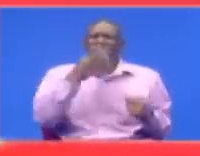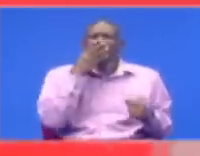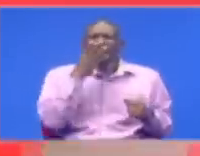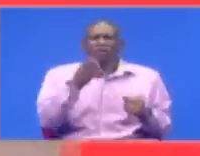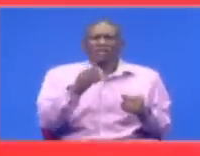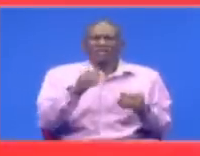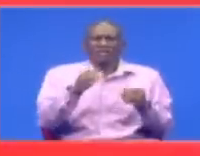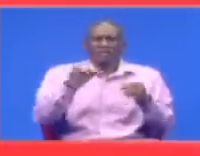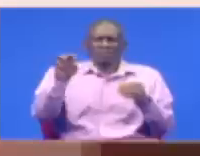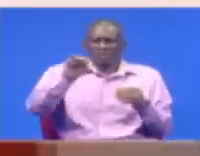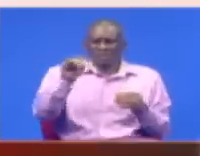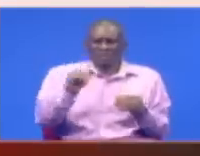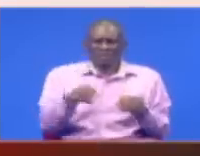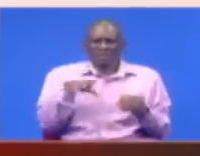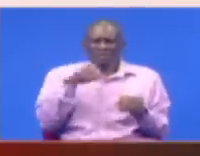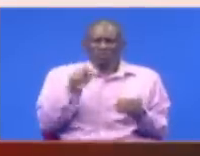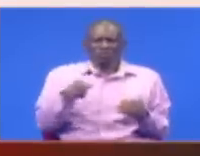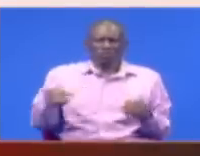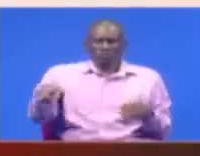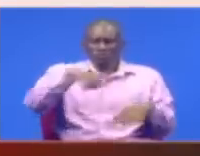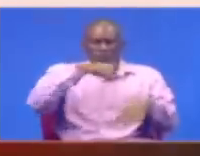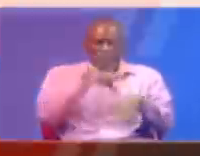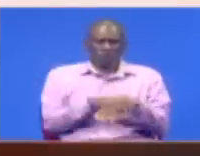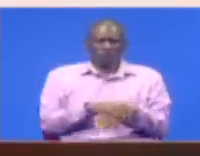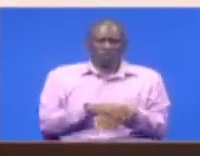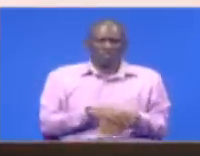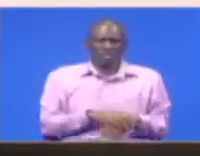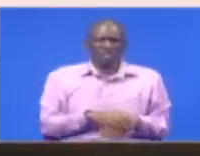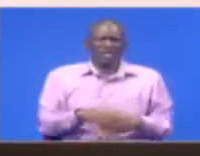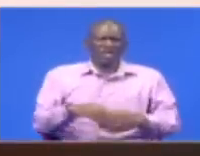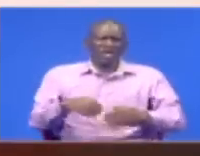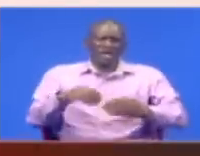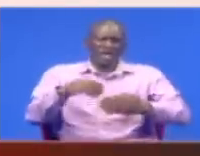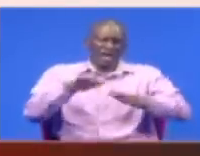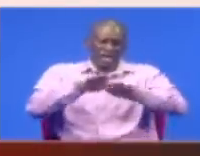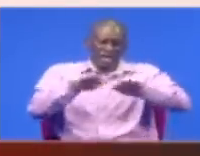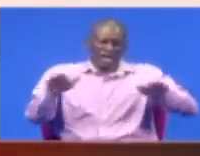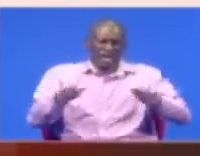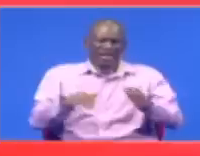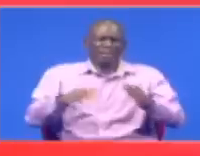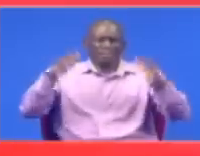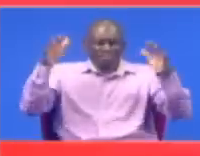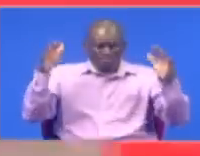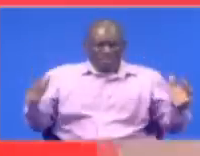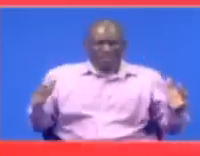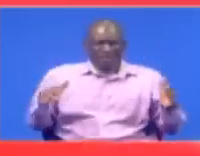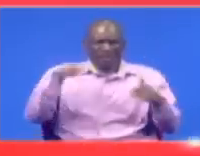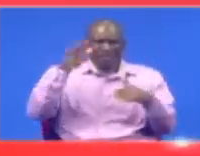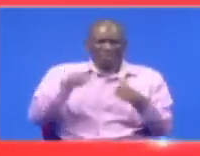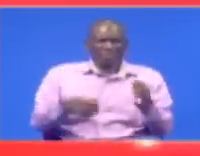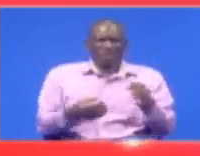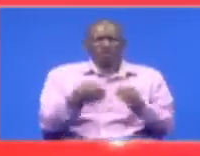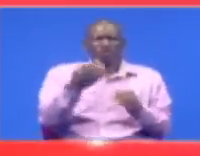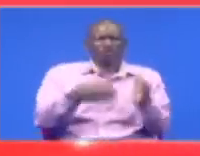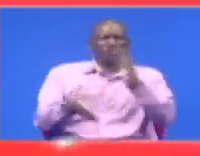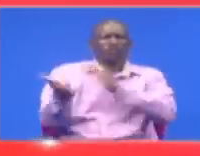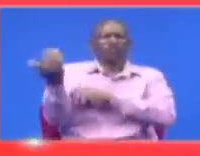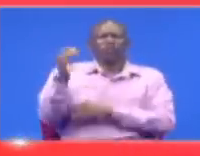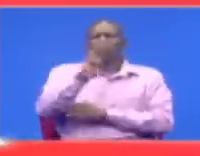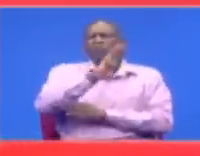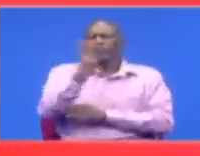7,400 square meters. So we acquired a territory larger than the former